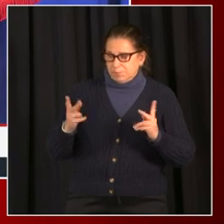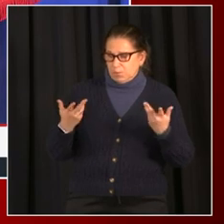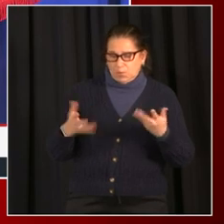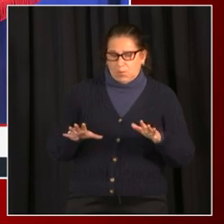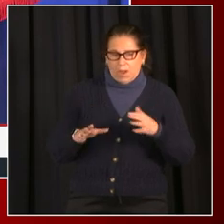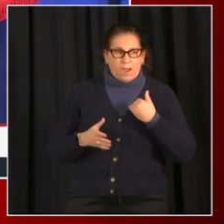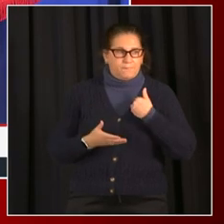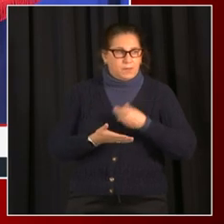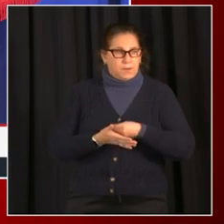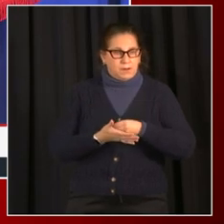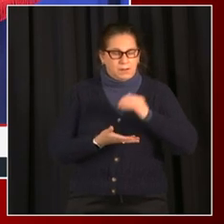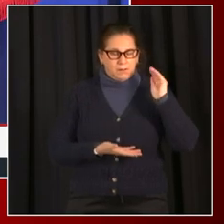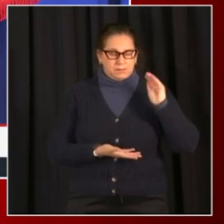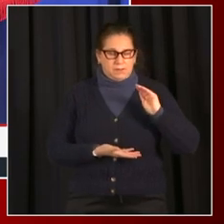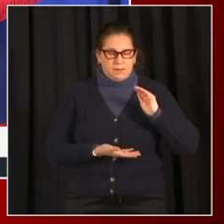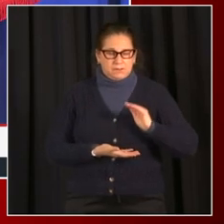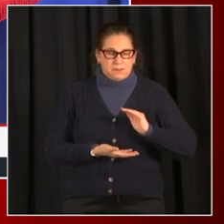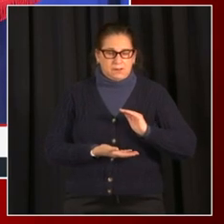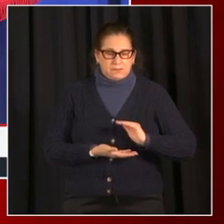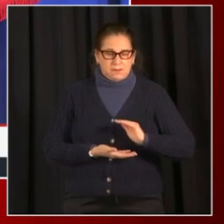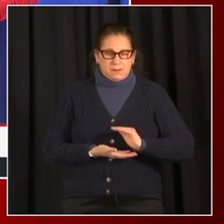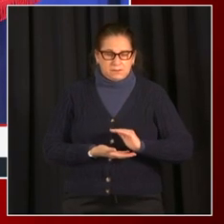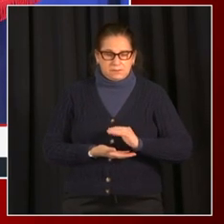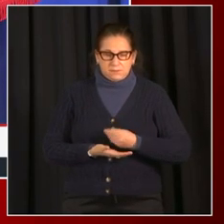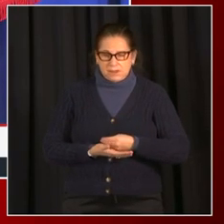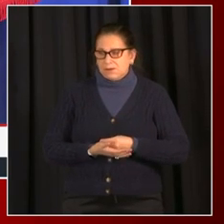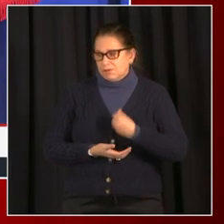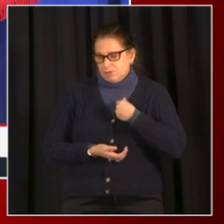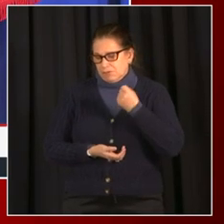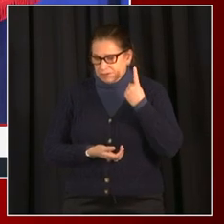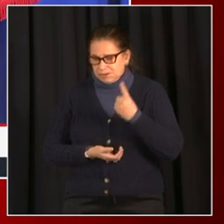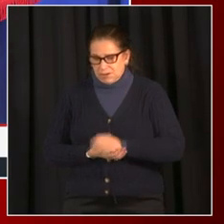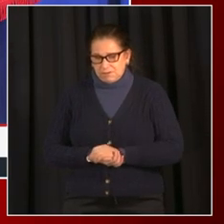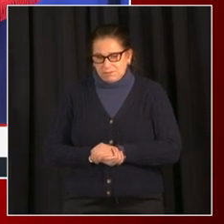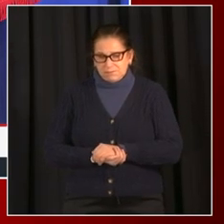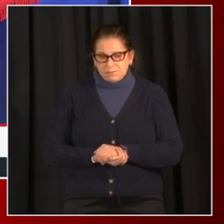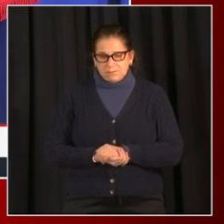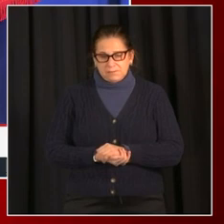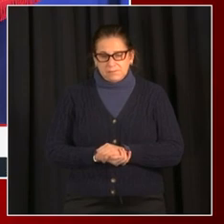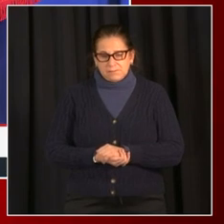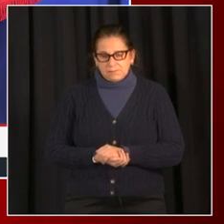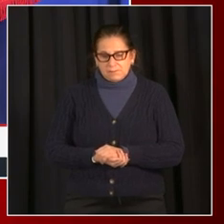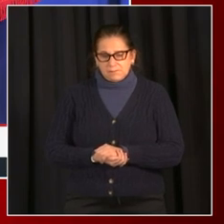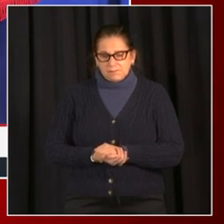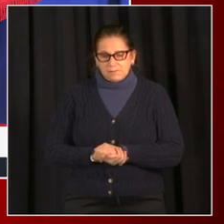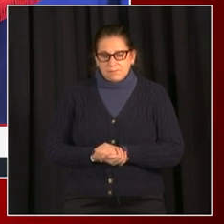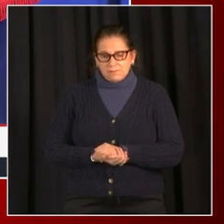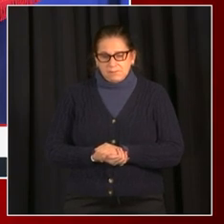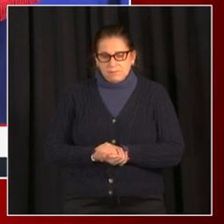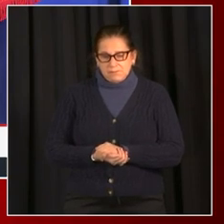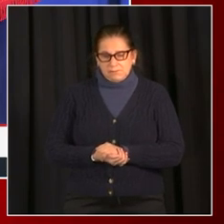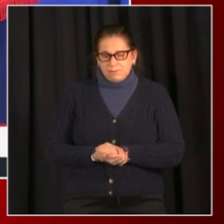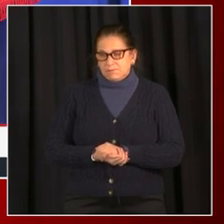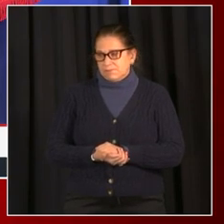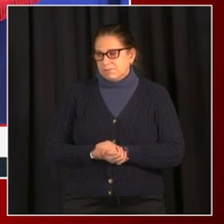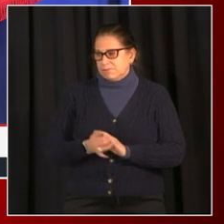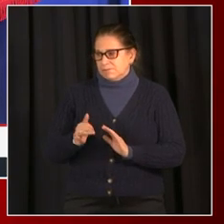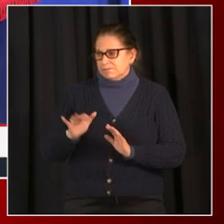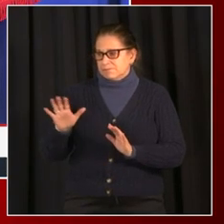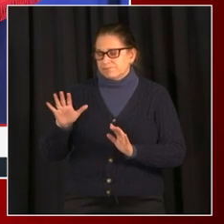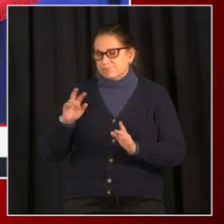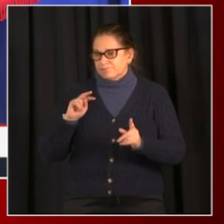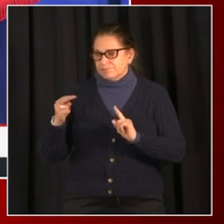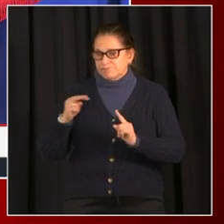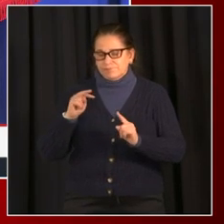understand that. But as a government, I'm sure you can understand that is an unsustainable point of view. And